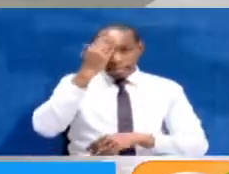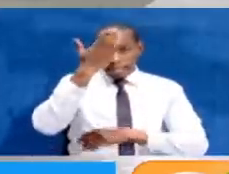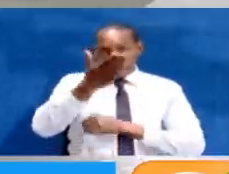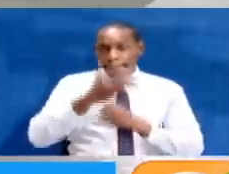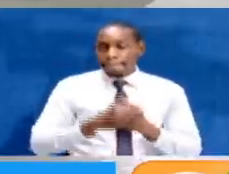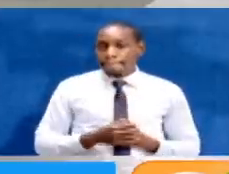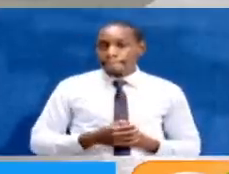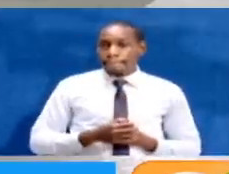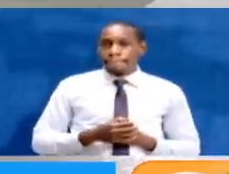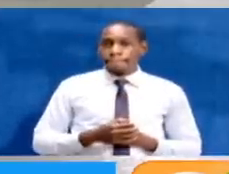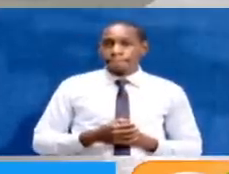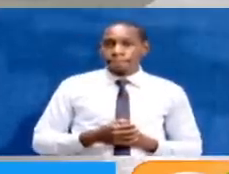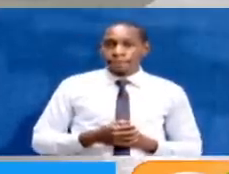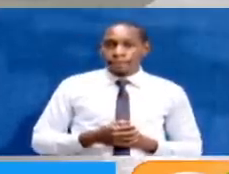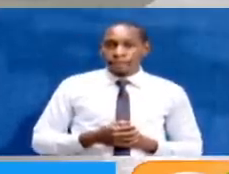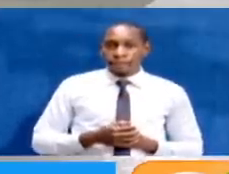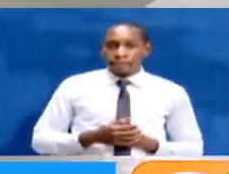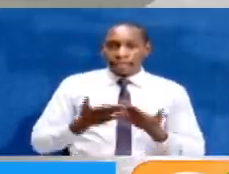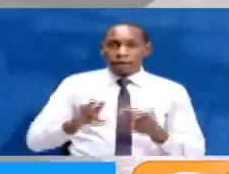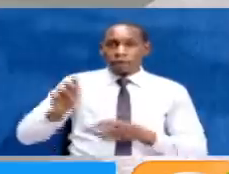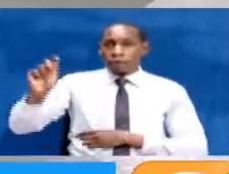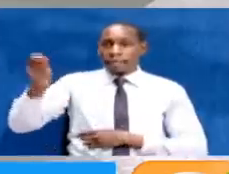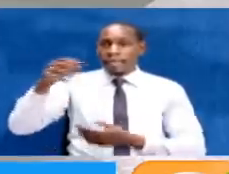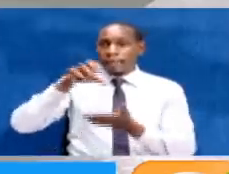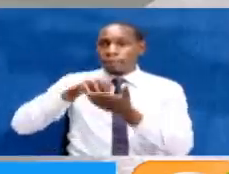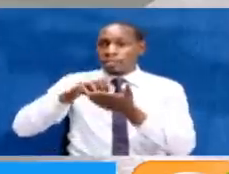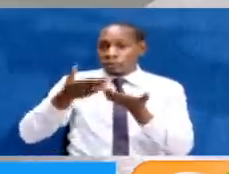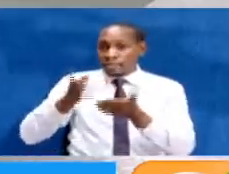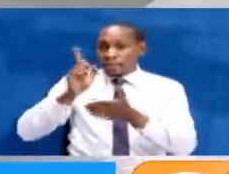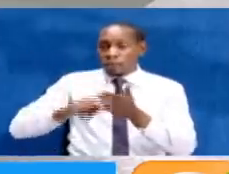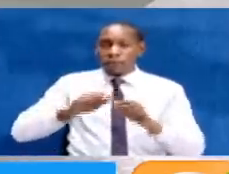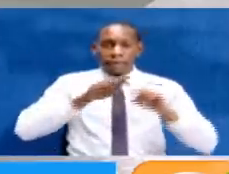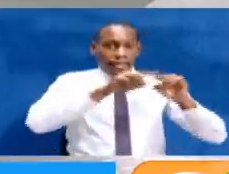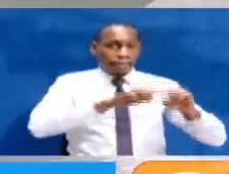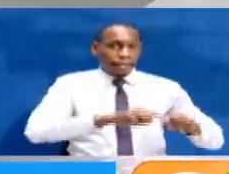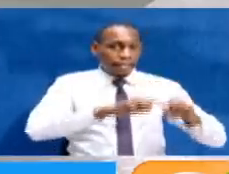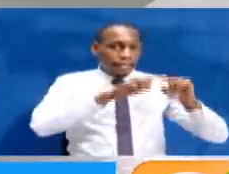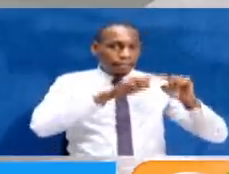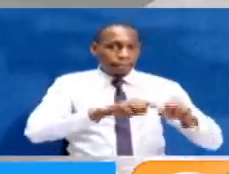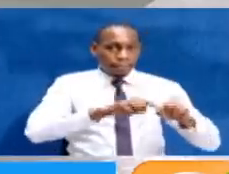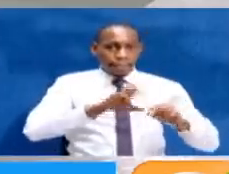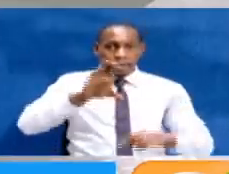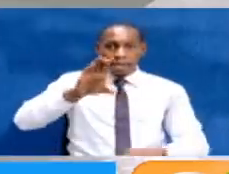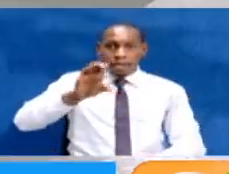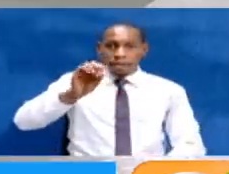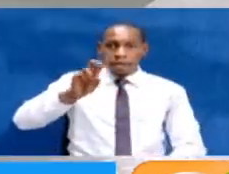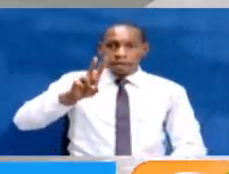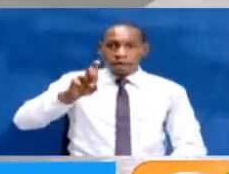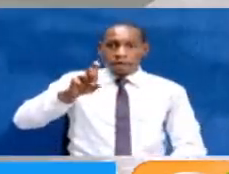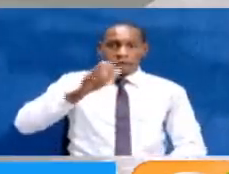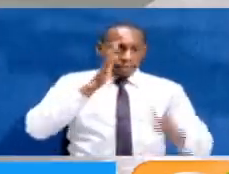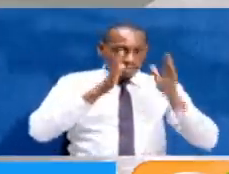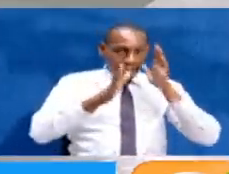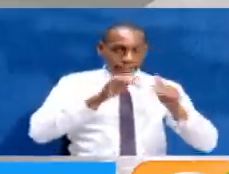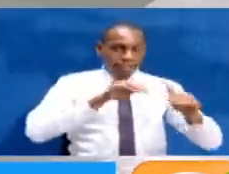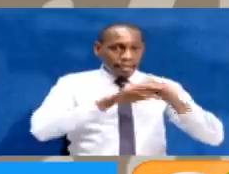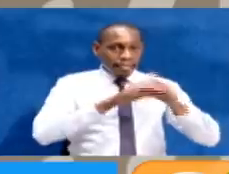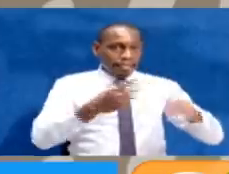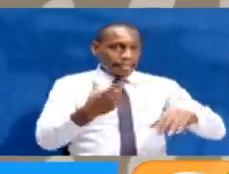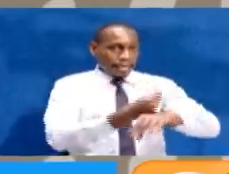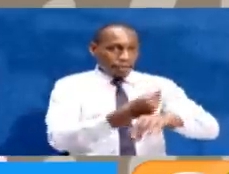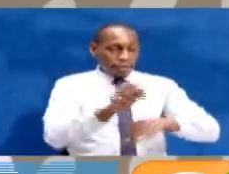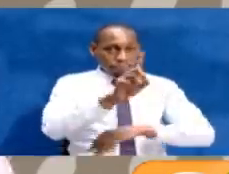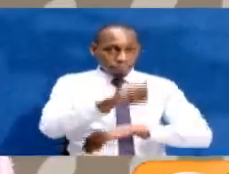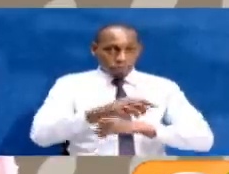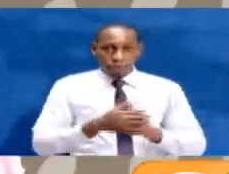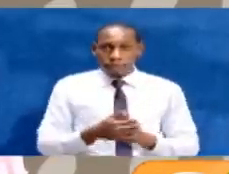country, India. And where does that leave countries like Kenya, who are depending on the COVAX initiative to get vaccine to be able to give to